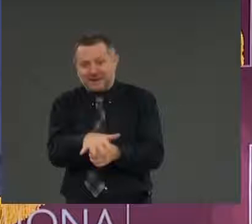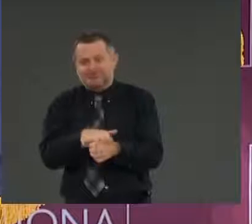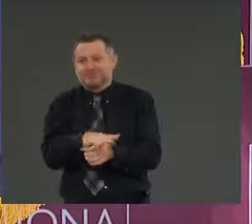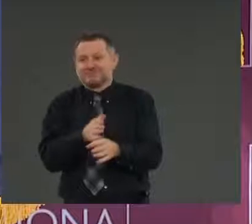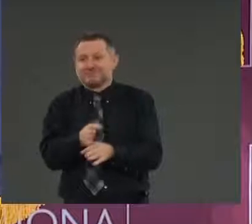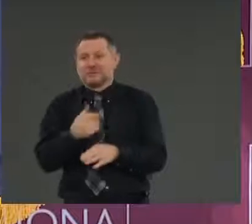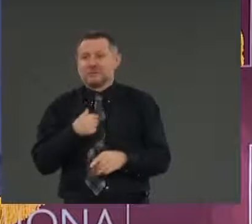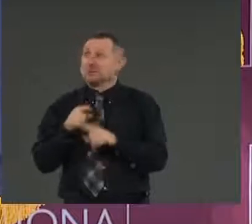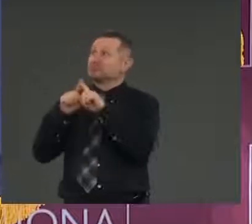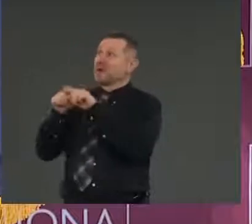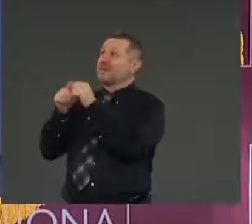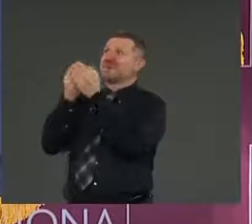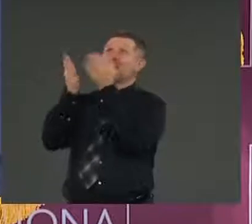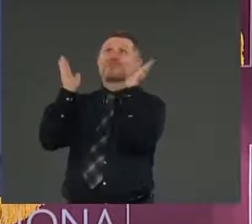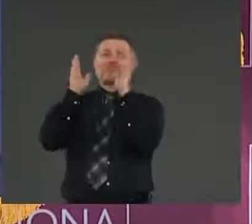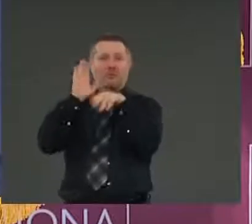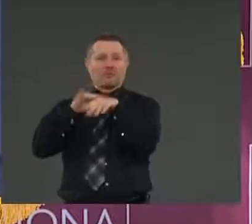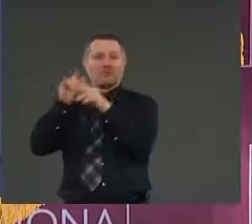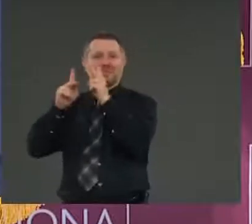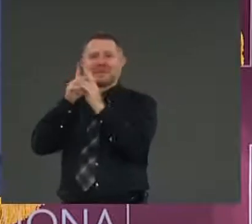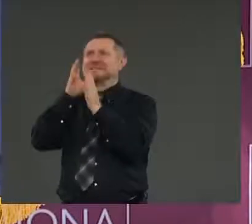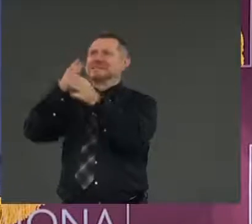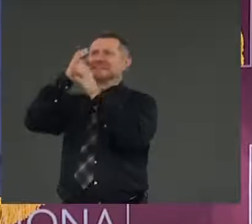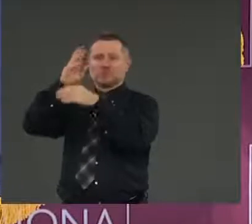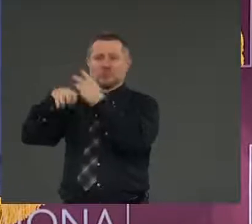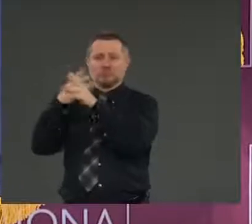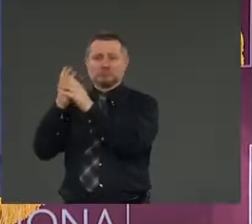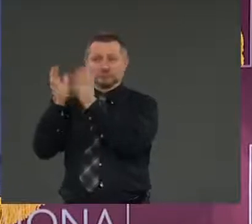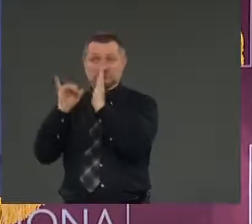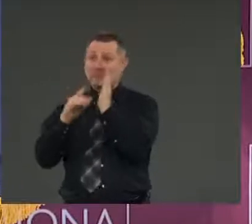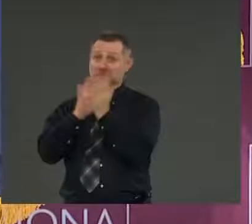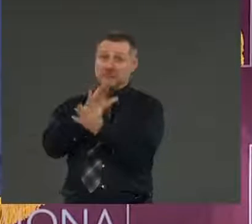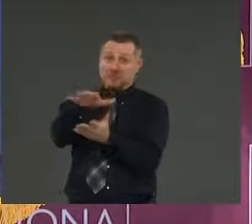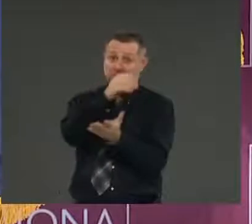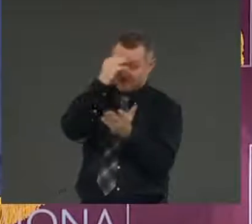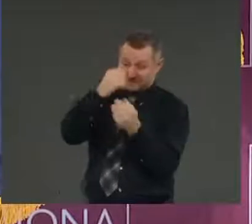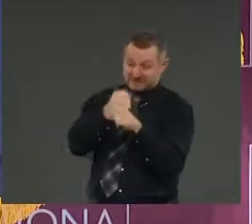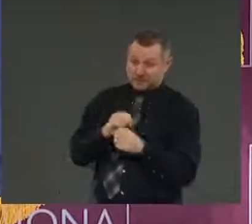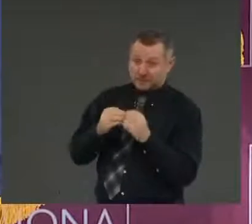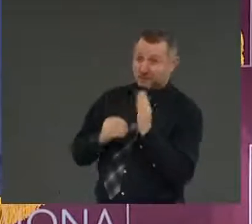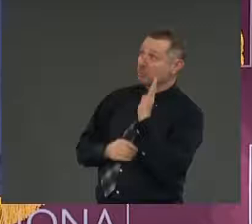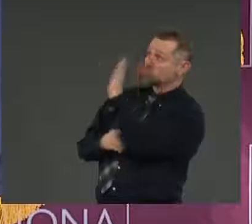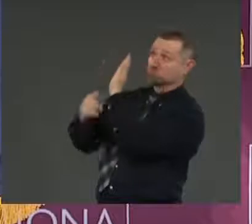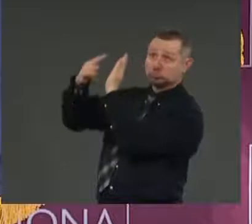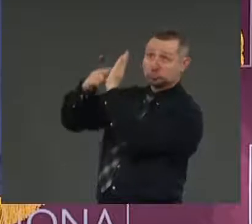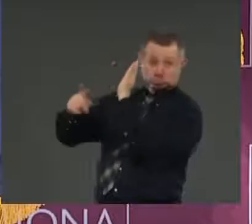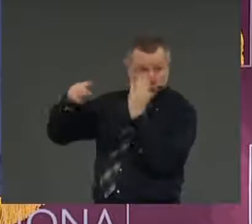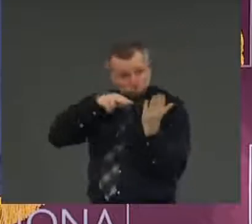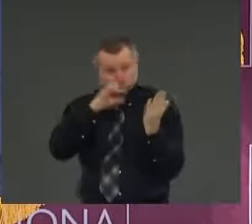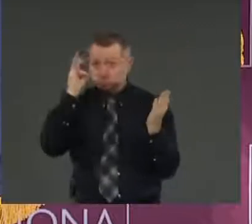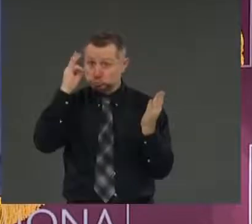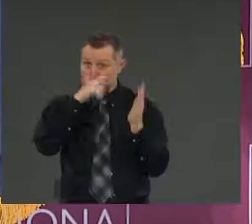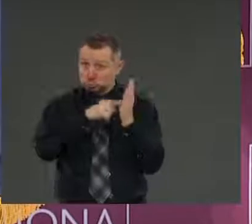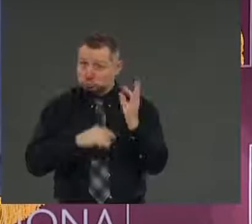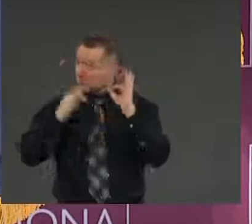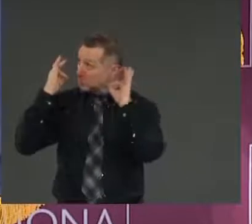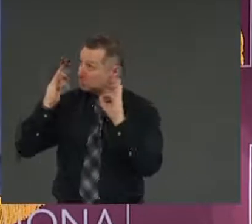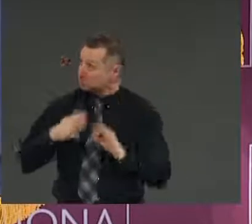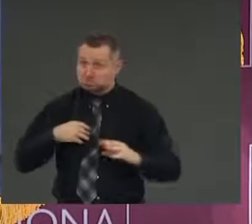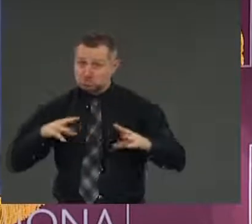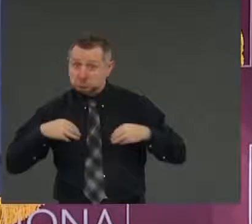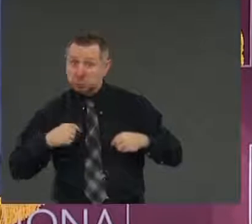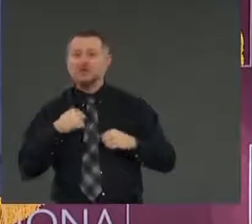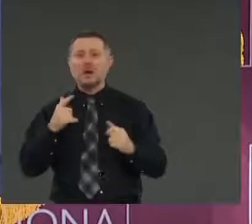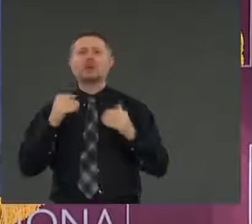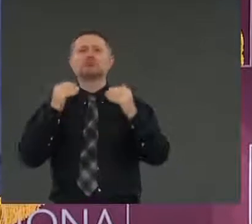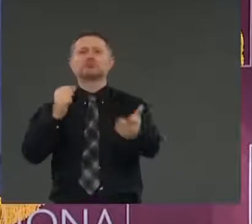pandemic. So I wanted to make sure we had the best minds look at all the data before we stepped forward. Because